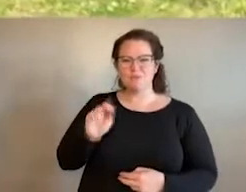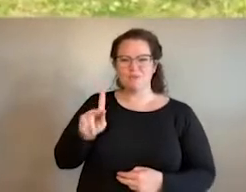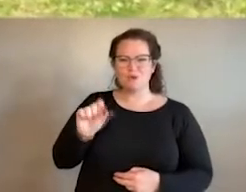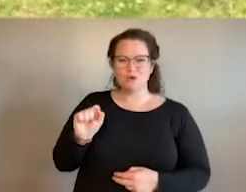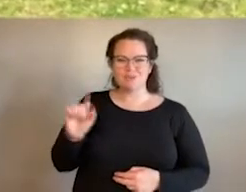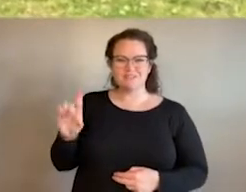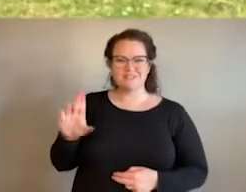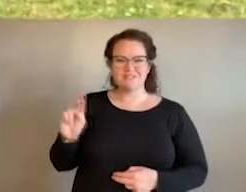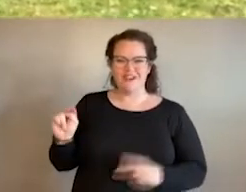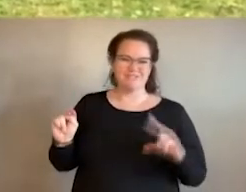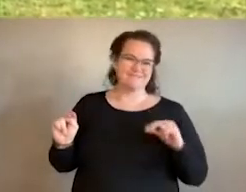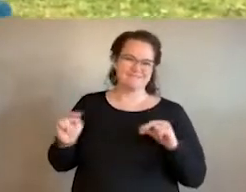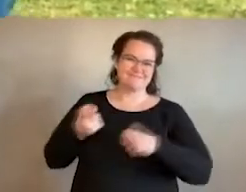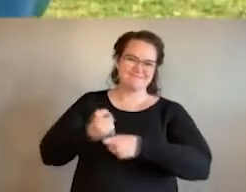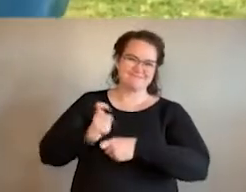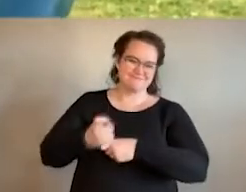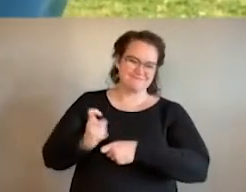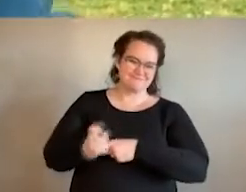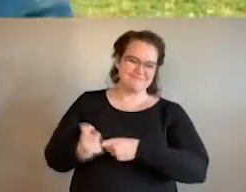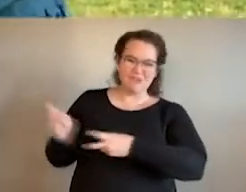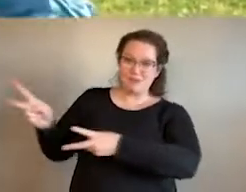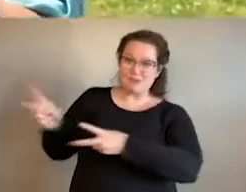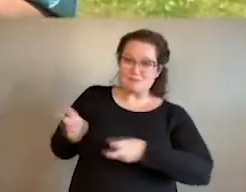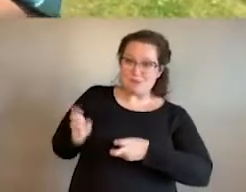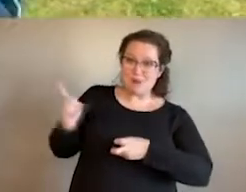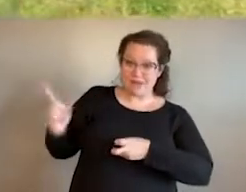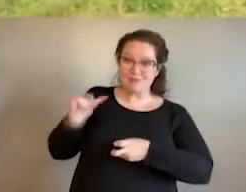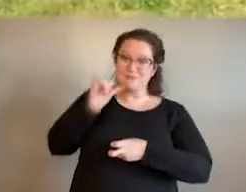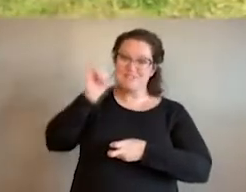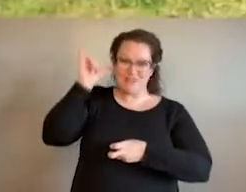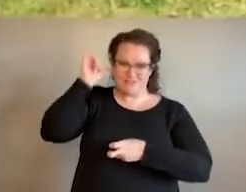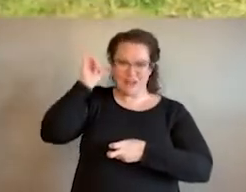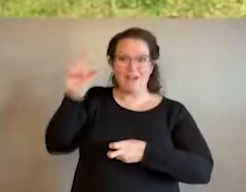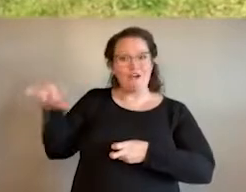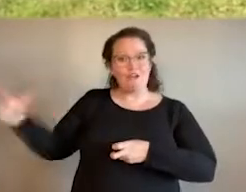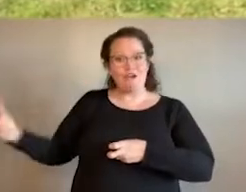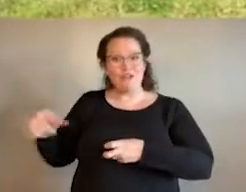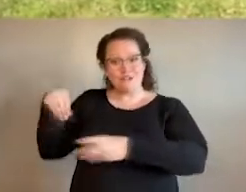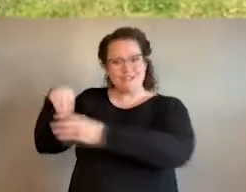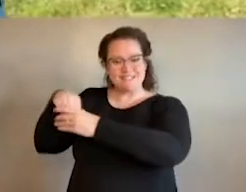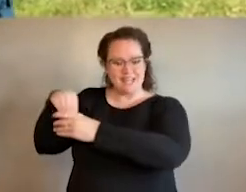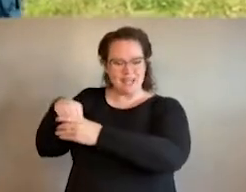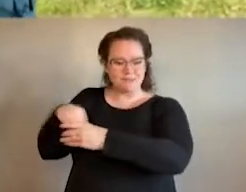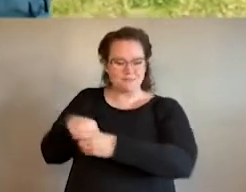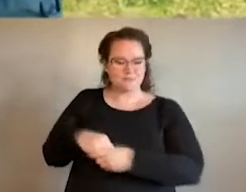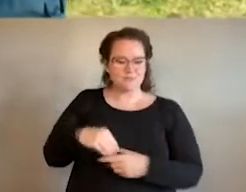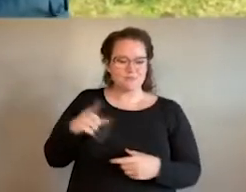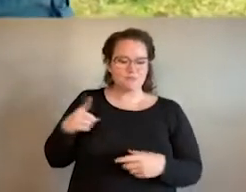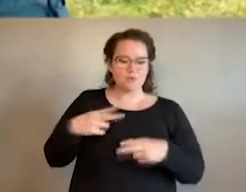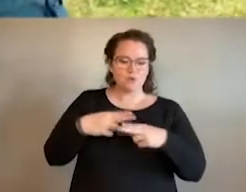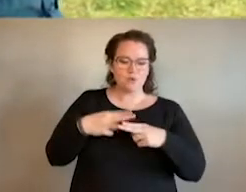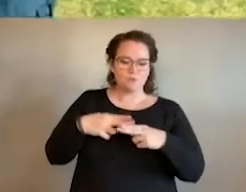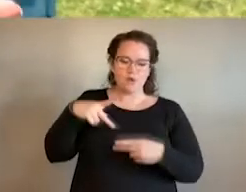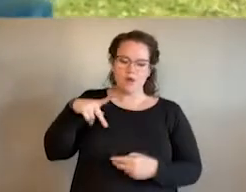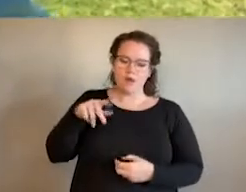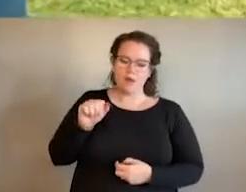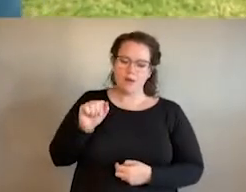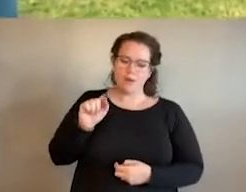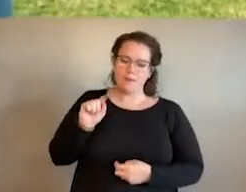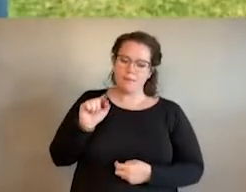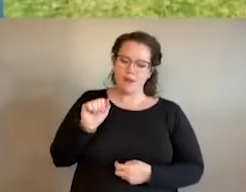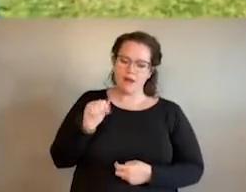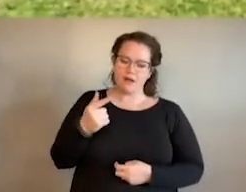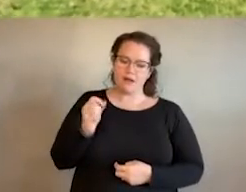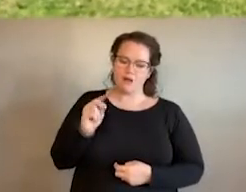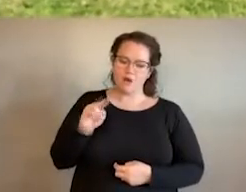We just pulled them yesterday. The other one is in there. He's one of the more lighter colors. The Patagonia Maras are the fourth largest rodents